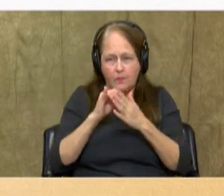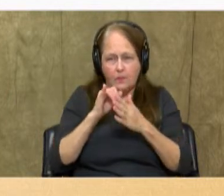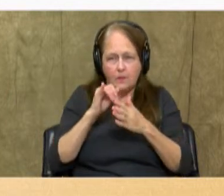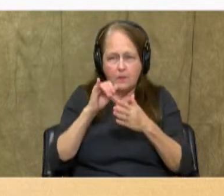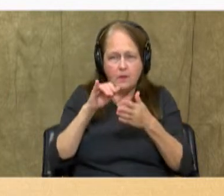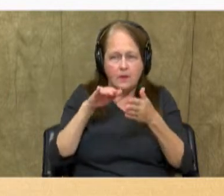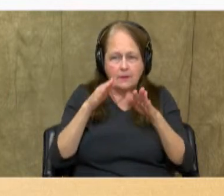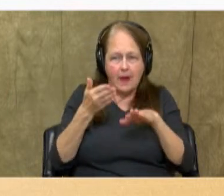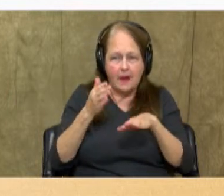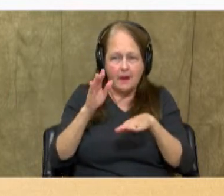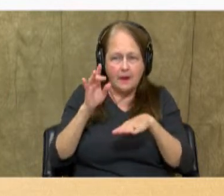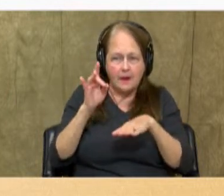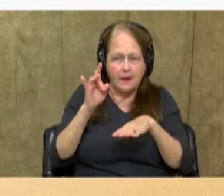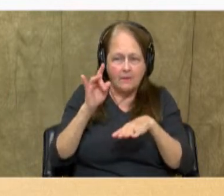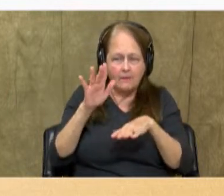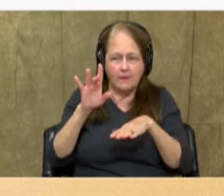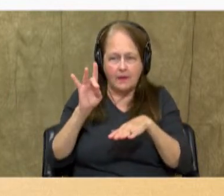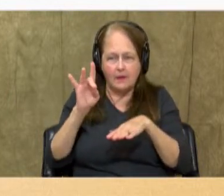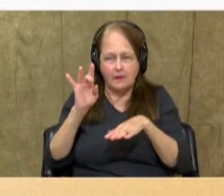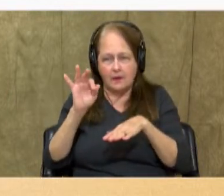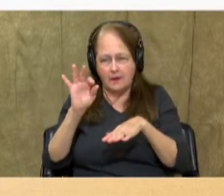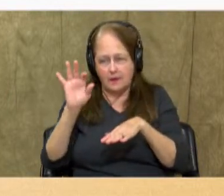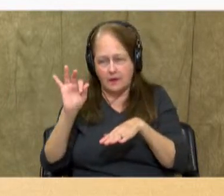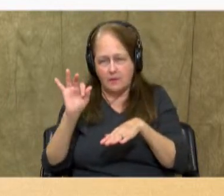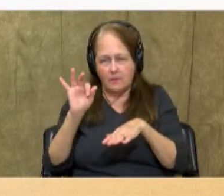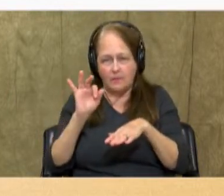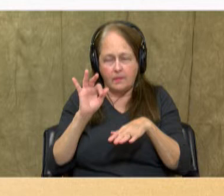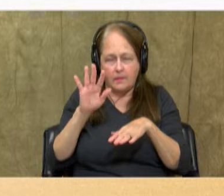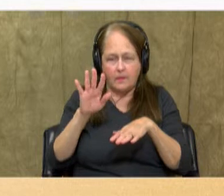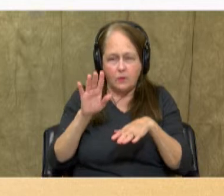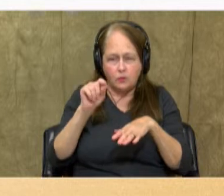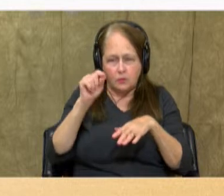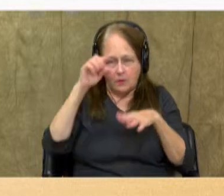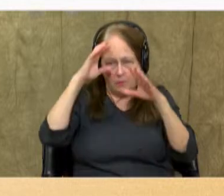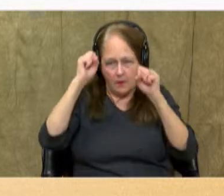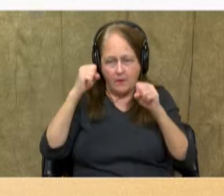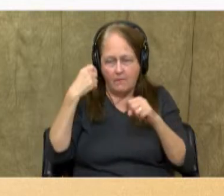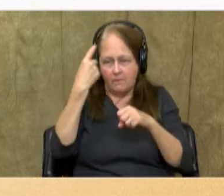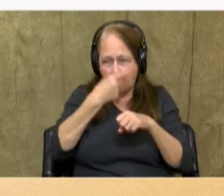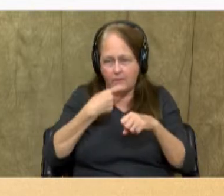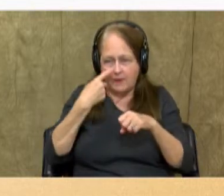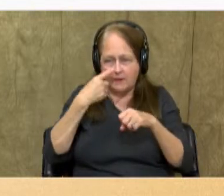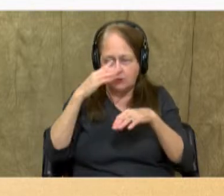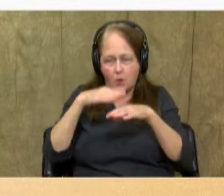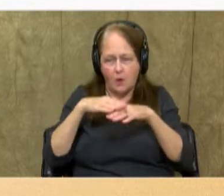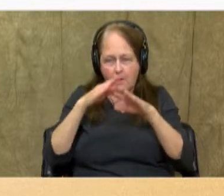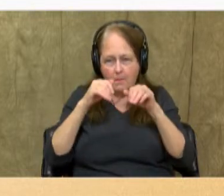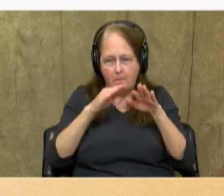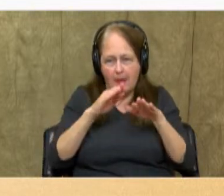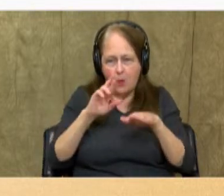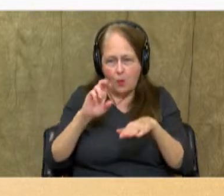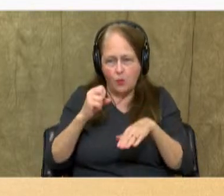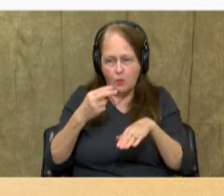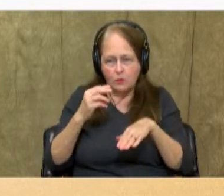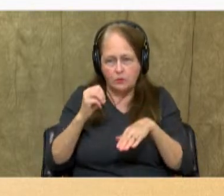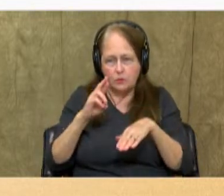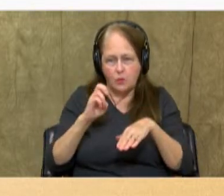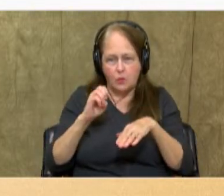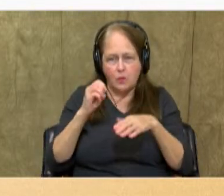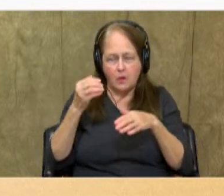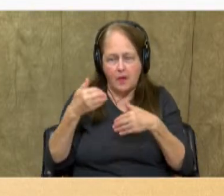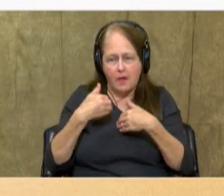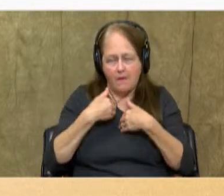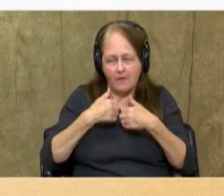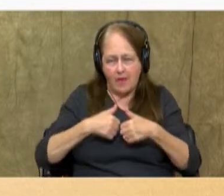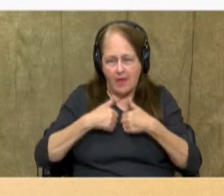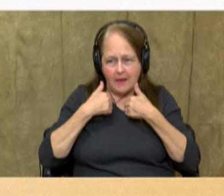26th president. His face was on Mount Rushmore. He had asthma as a child. He was very sickly. There was a